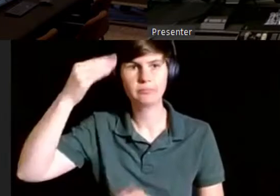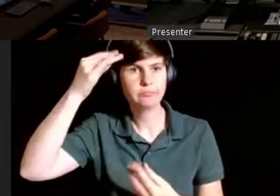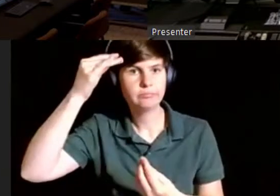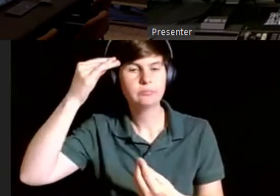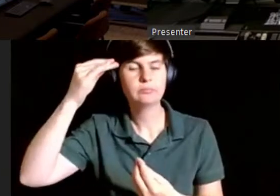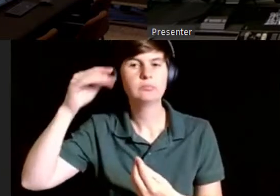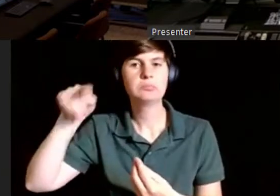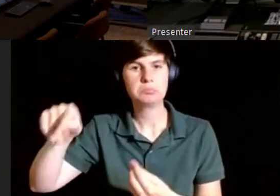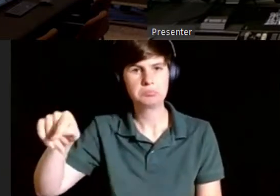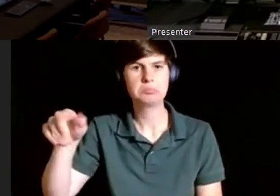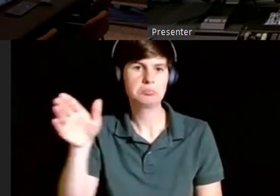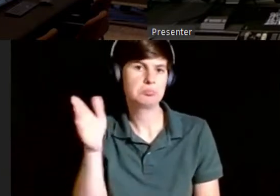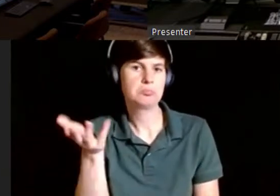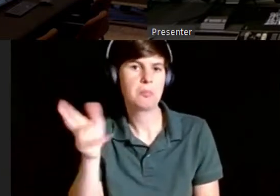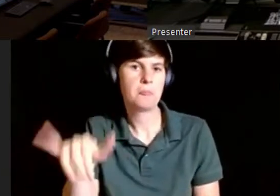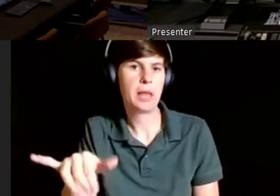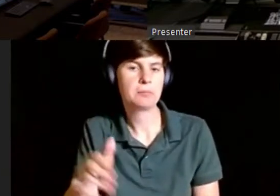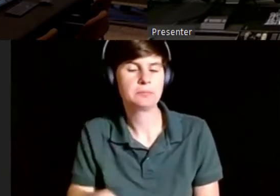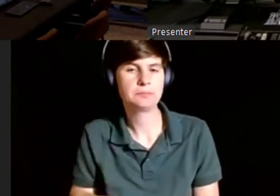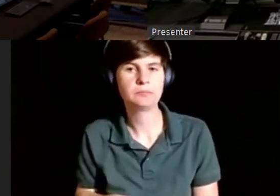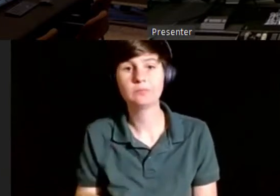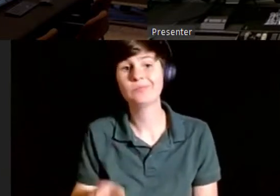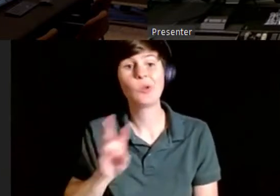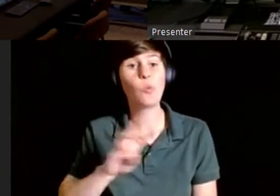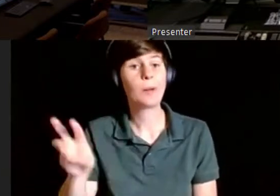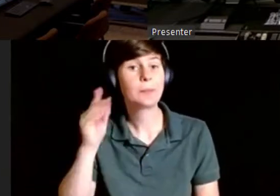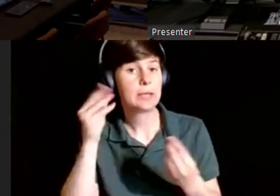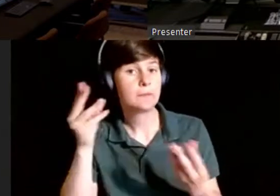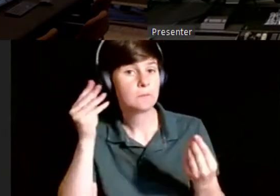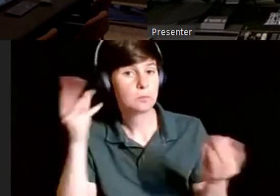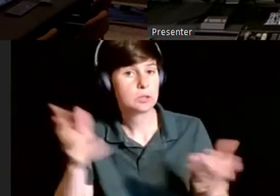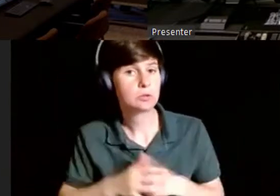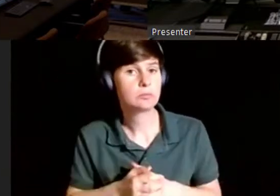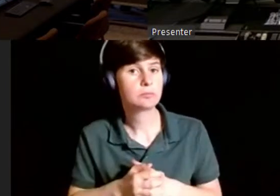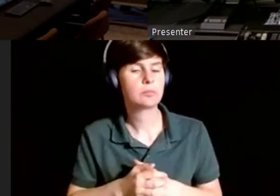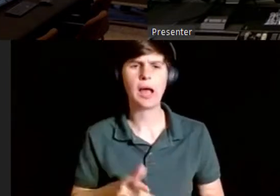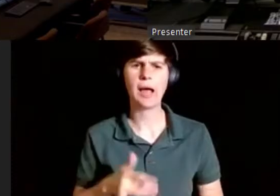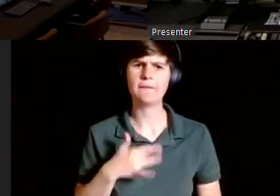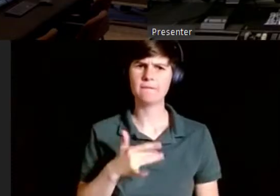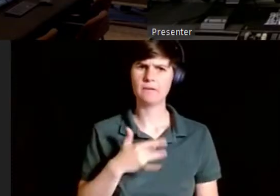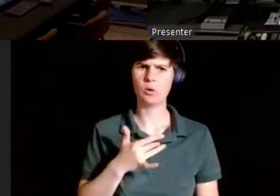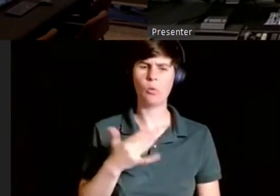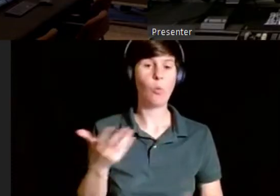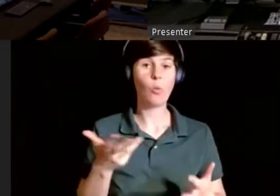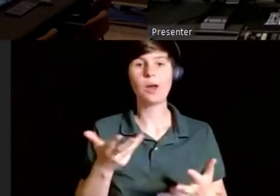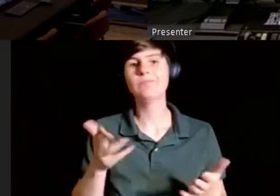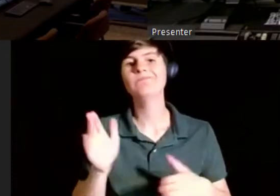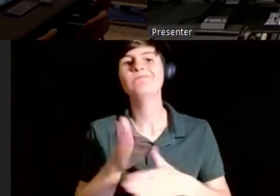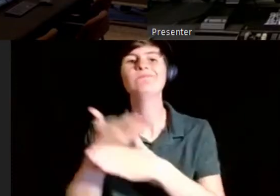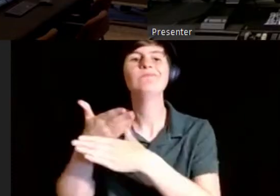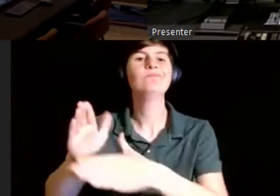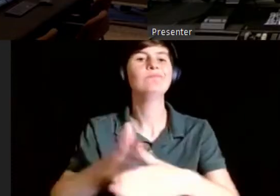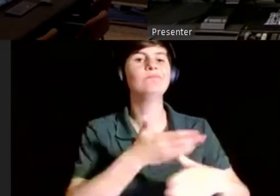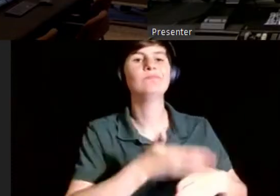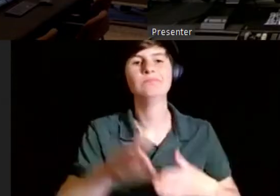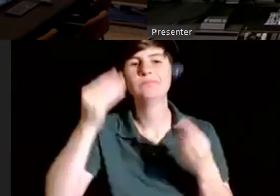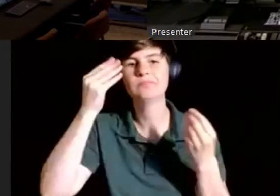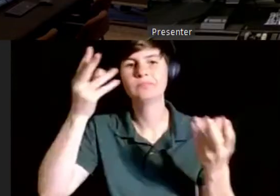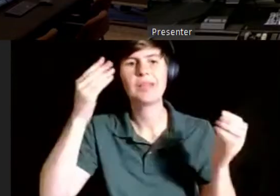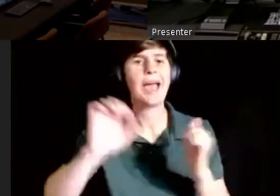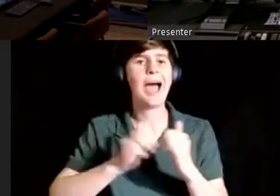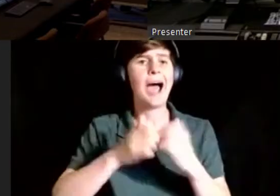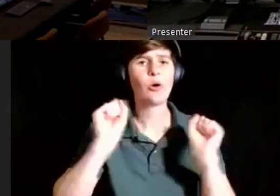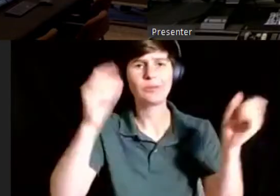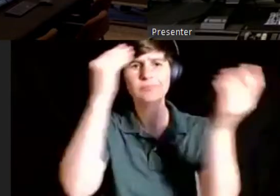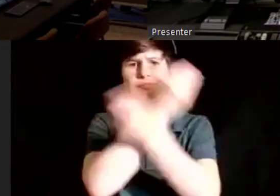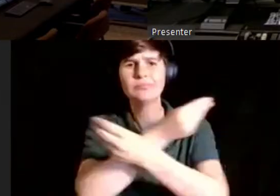those were like, website information. I feel like the main thing will be sharing of information and how you can allow people to know what's